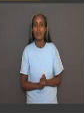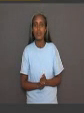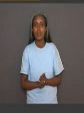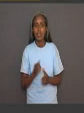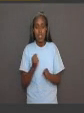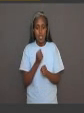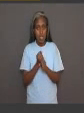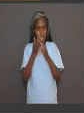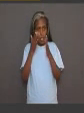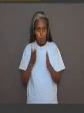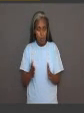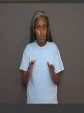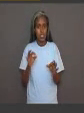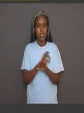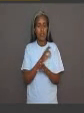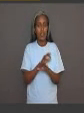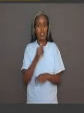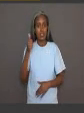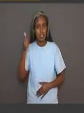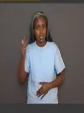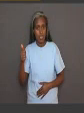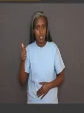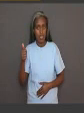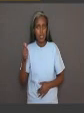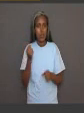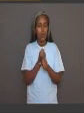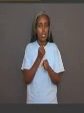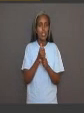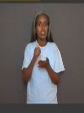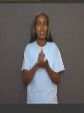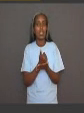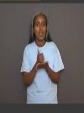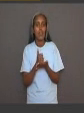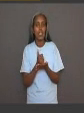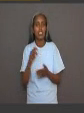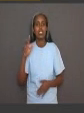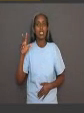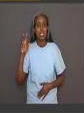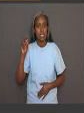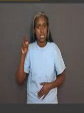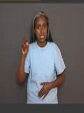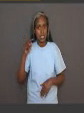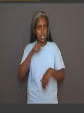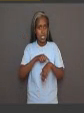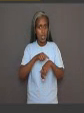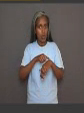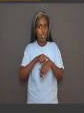Employees in Factory A worked an average of 30 hours per